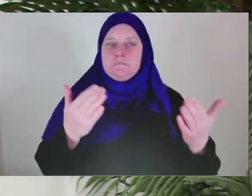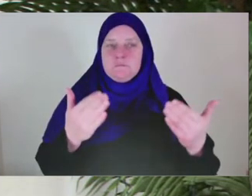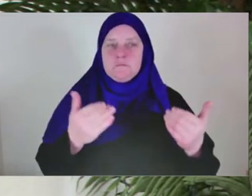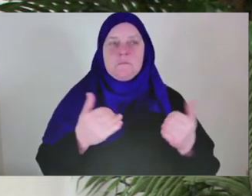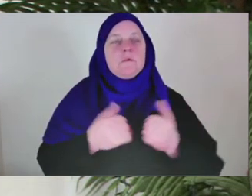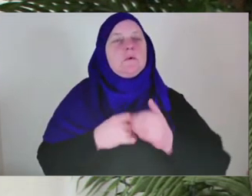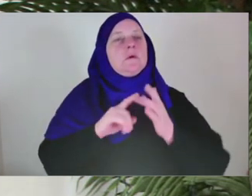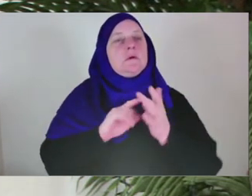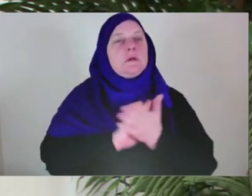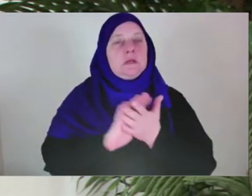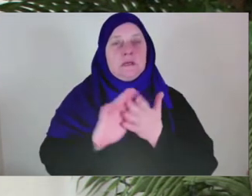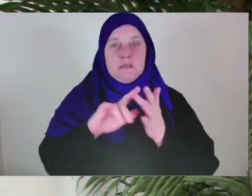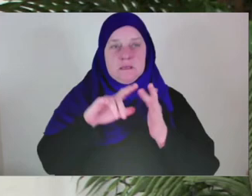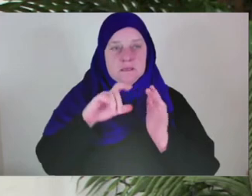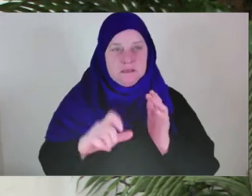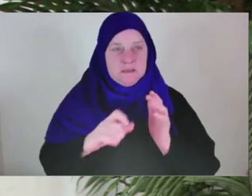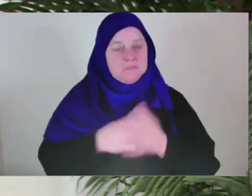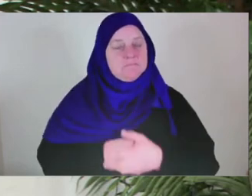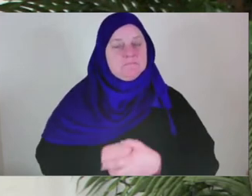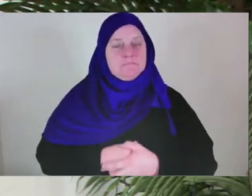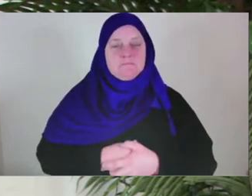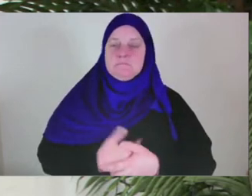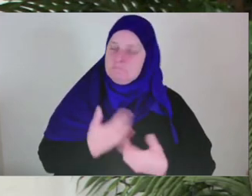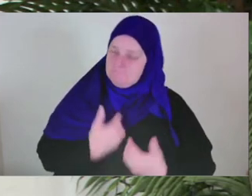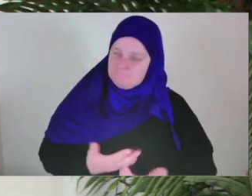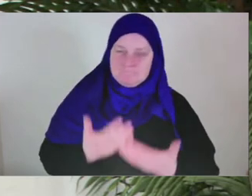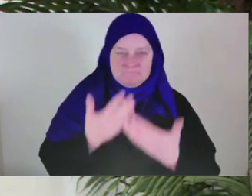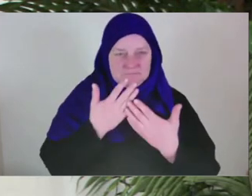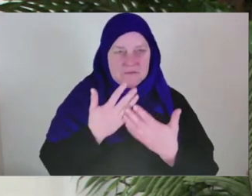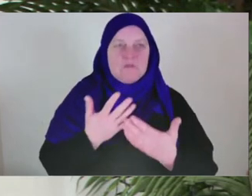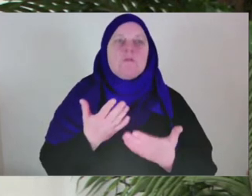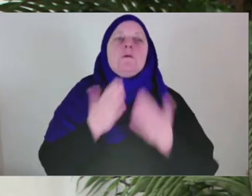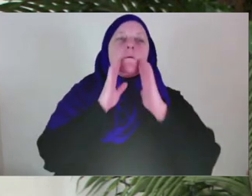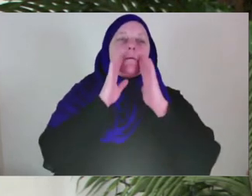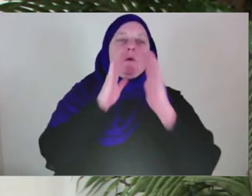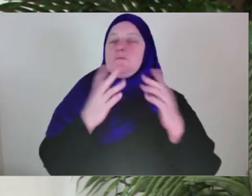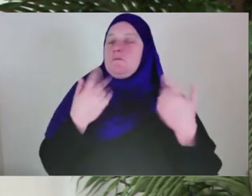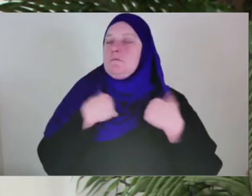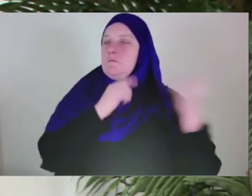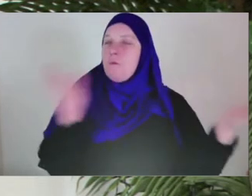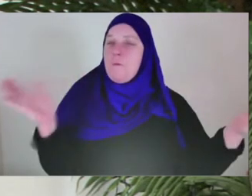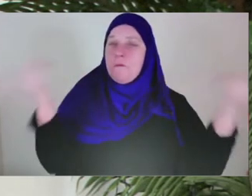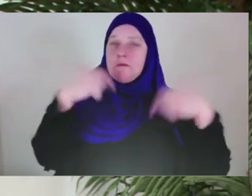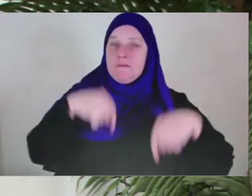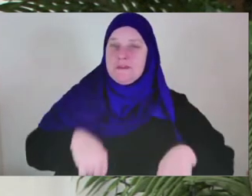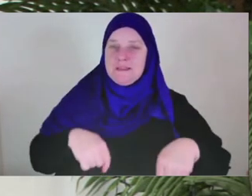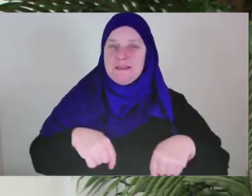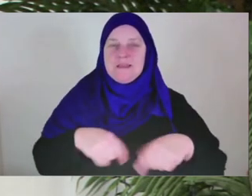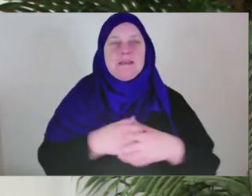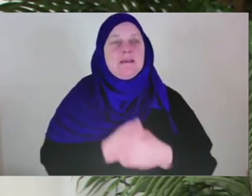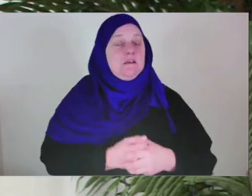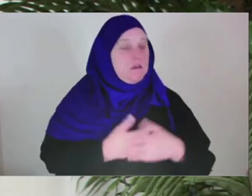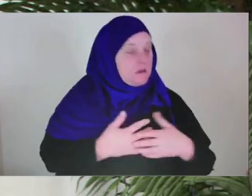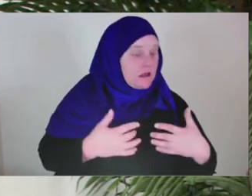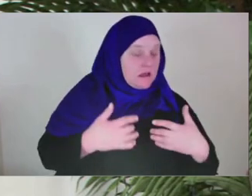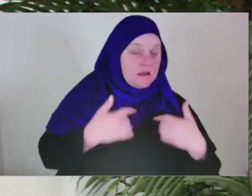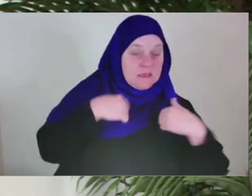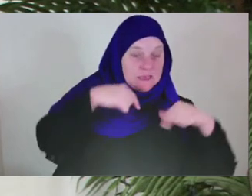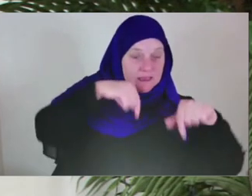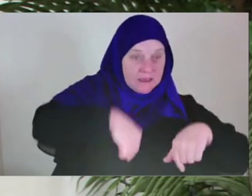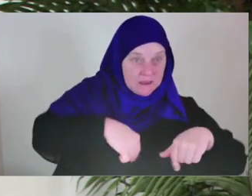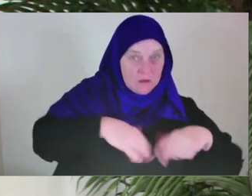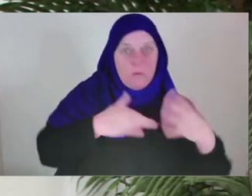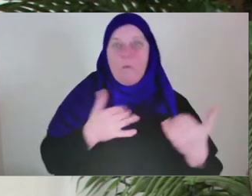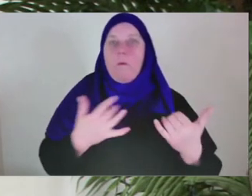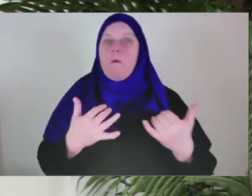and as always, it's an honor, a privilege, and a pleasure to host everybody here this evening, whether you're joining us in the audience here live or whether you're joining us online.